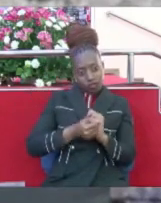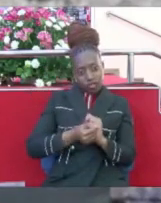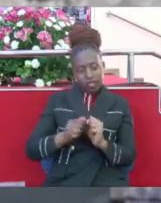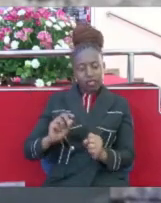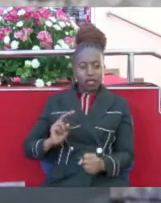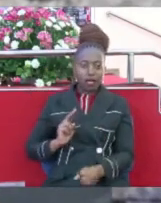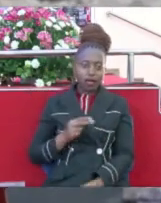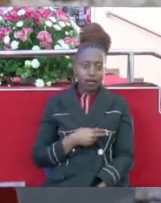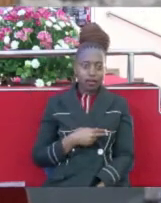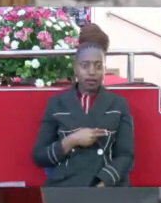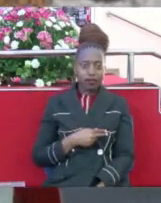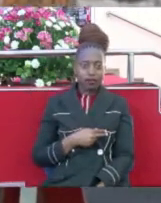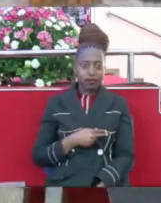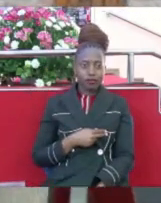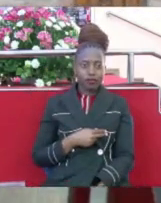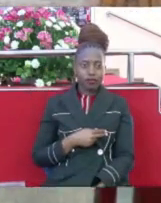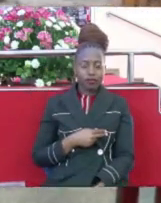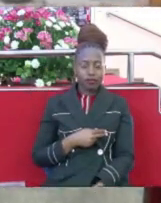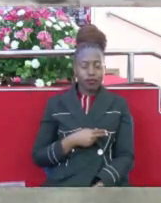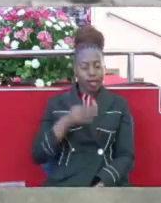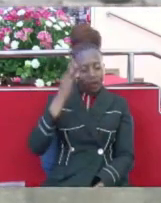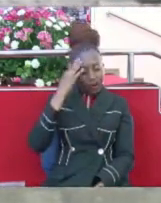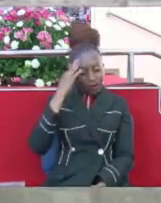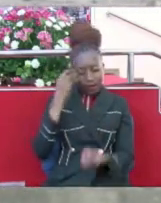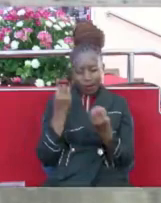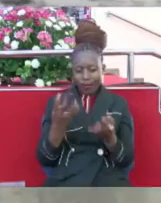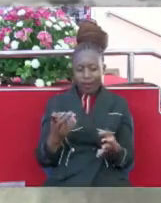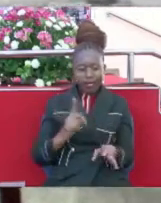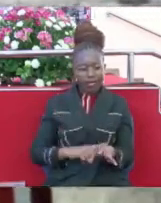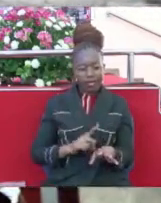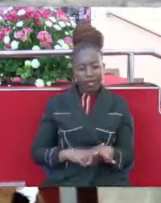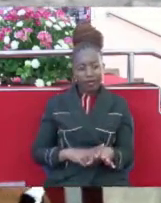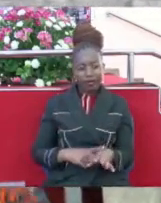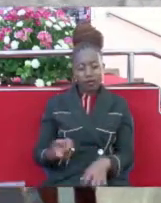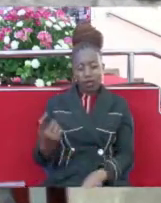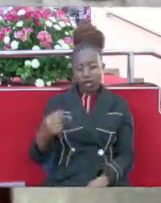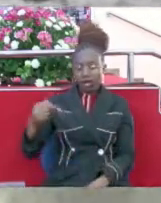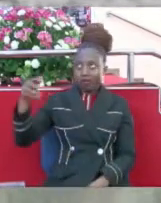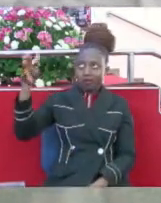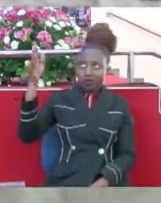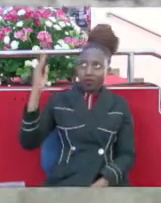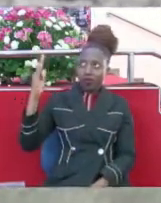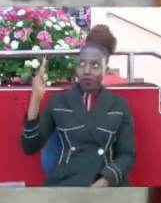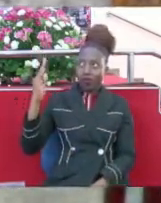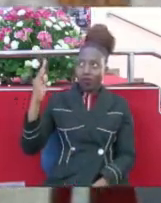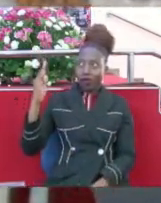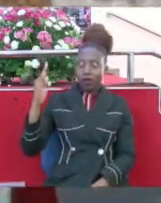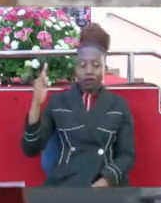You know, many times we come to the Lord putting our best foot forward.